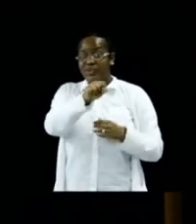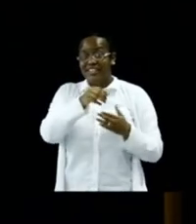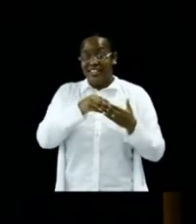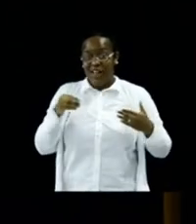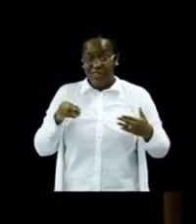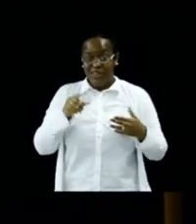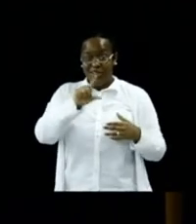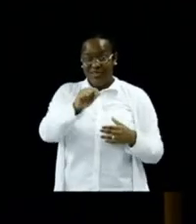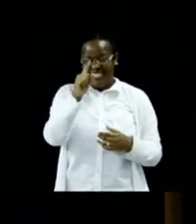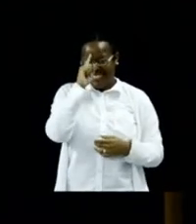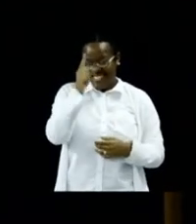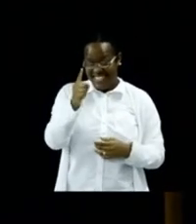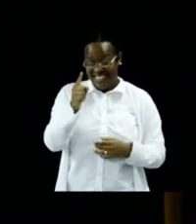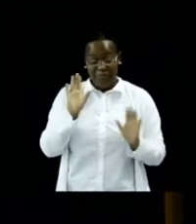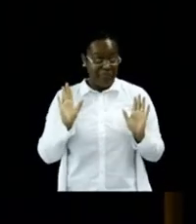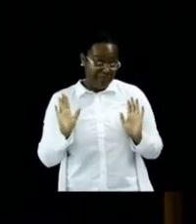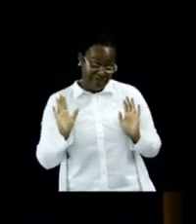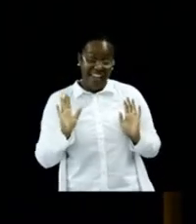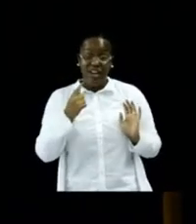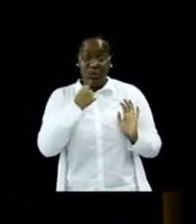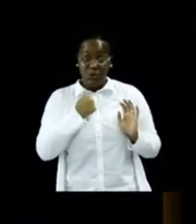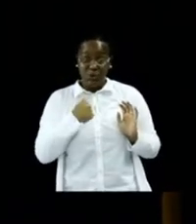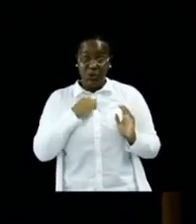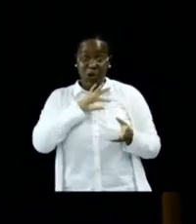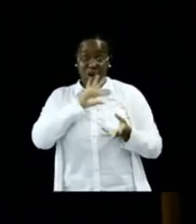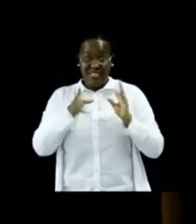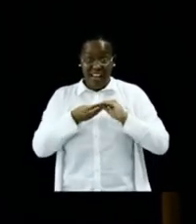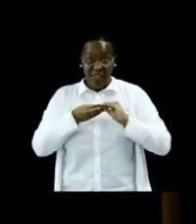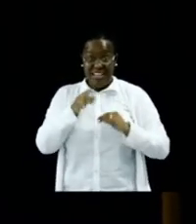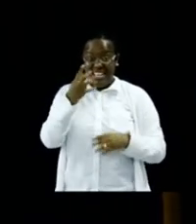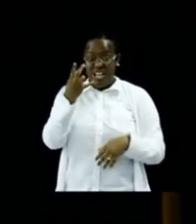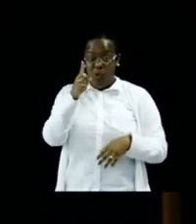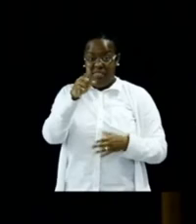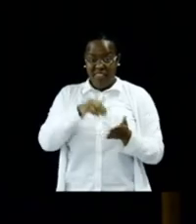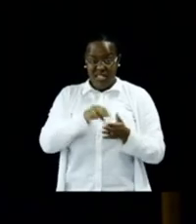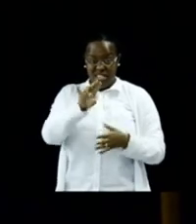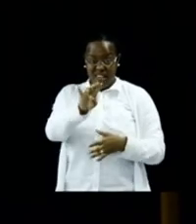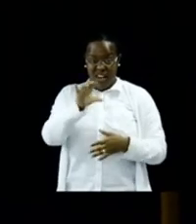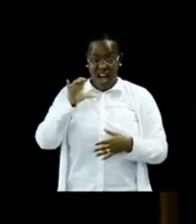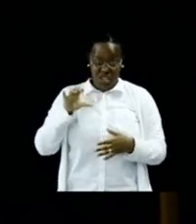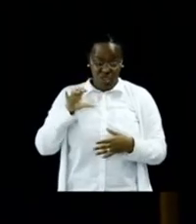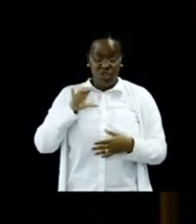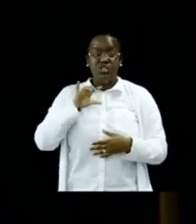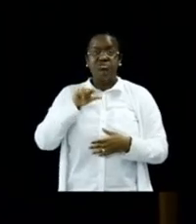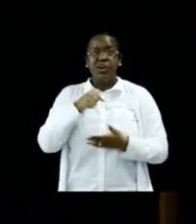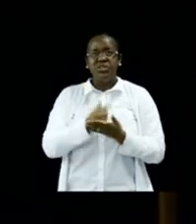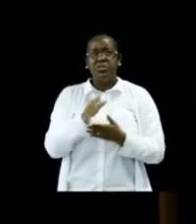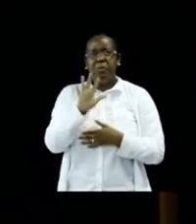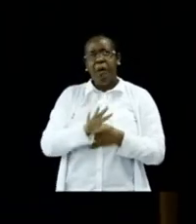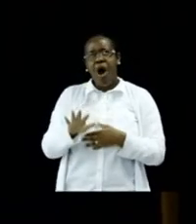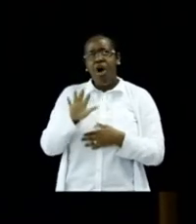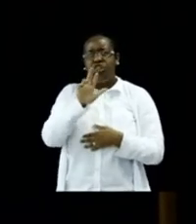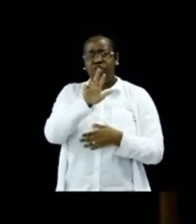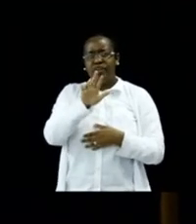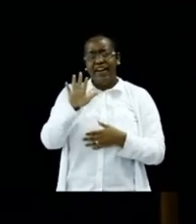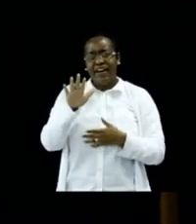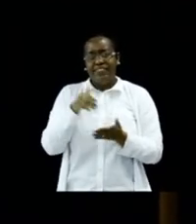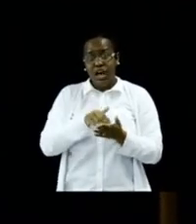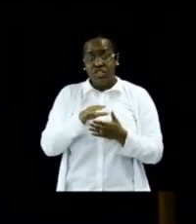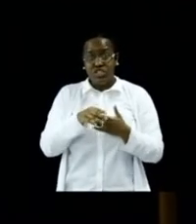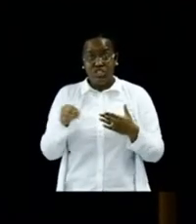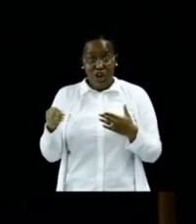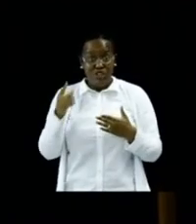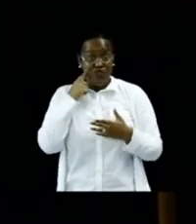$20.20. I was told that it was 1,700 graduates in this class, and that'll be about $35,000 for